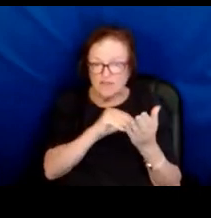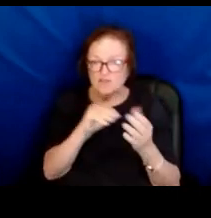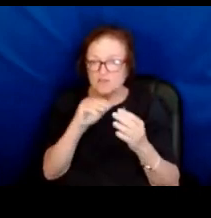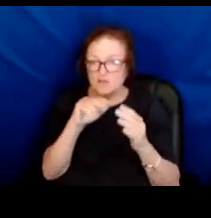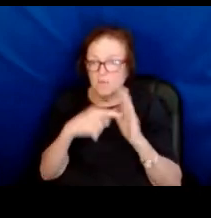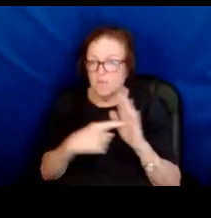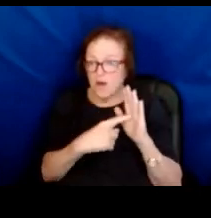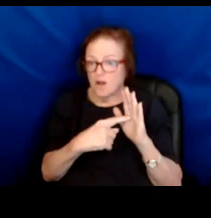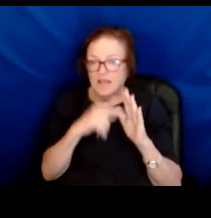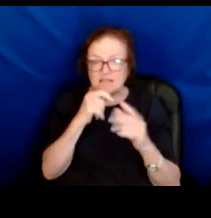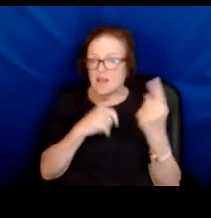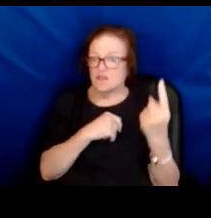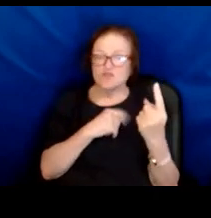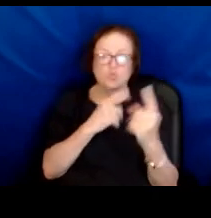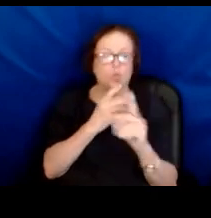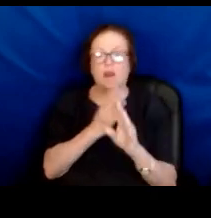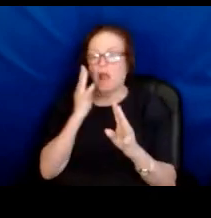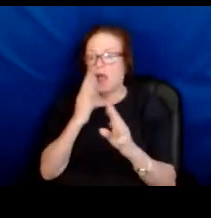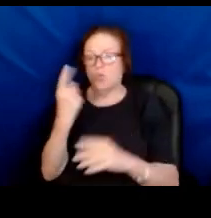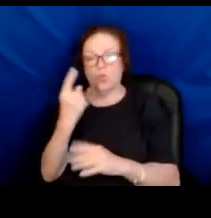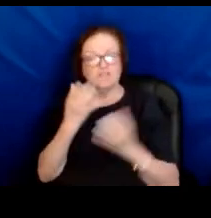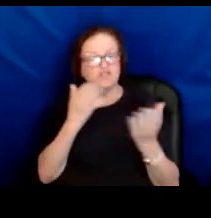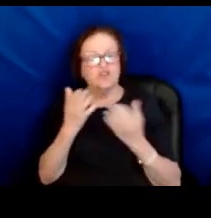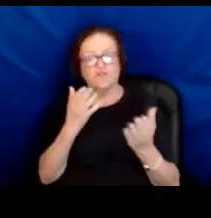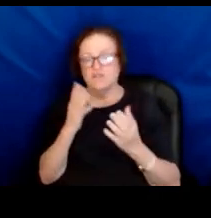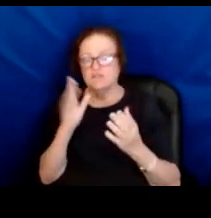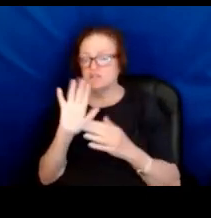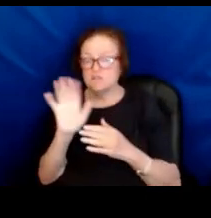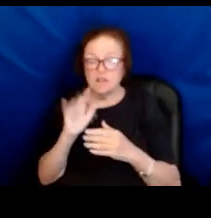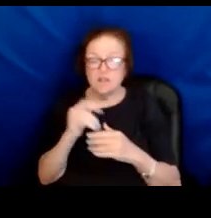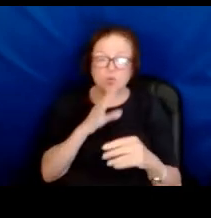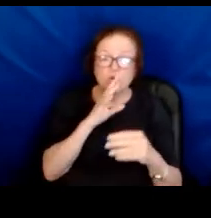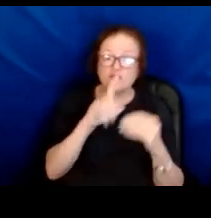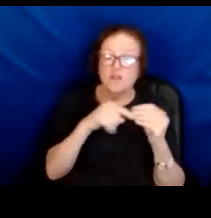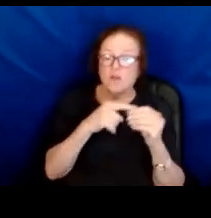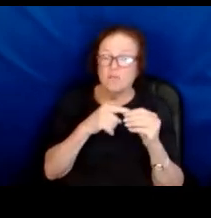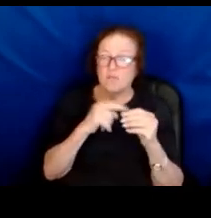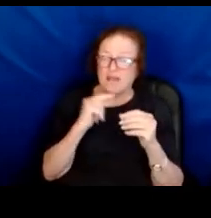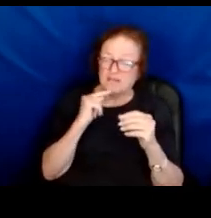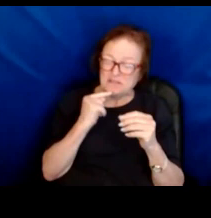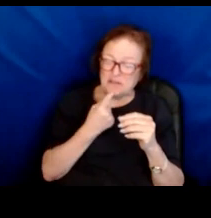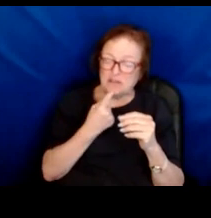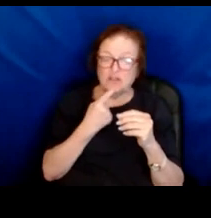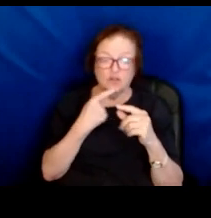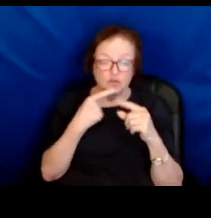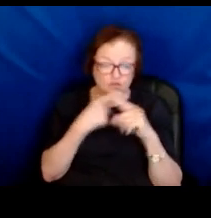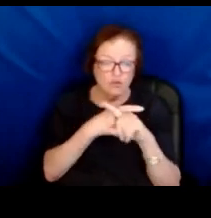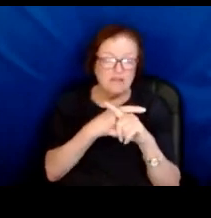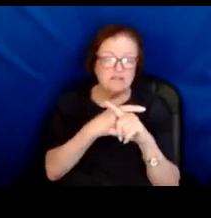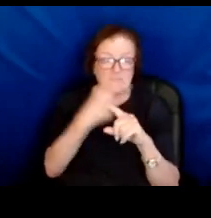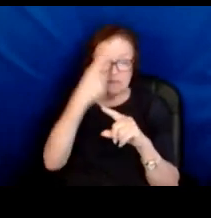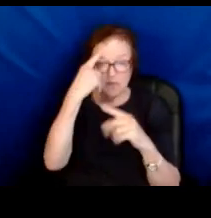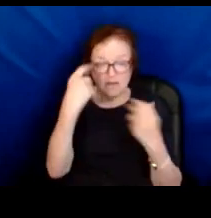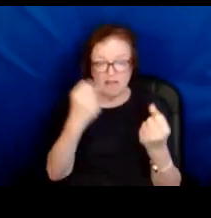it's not just one line, one service, right? If we're talking about the acute crisis mental health service system, there's a series